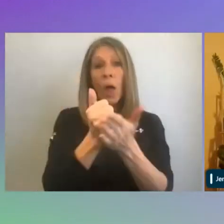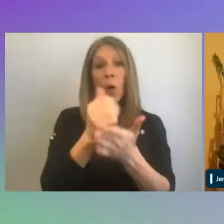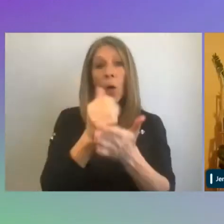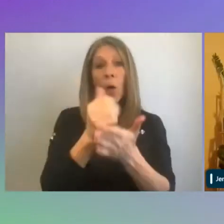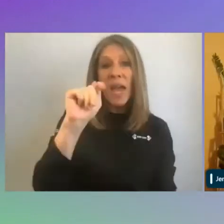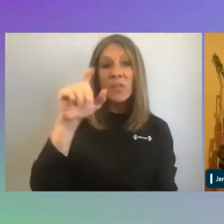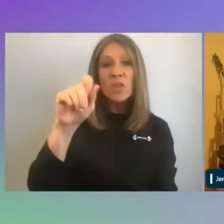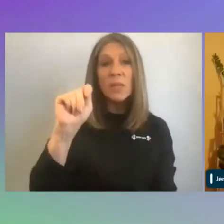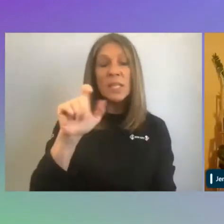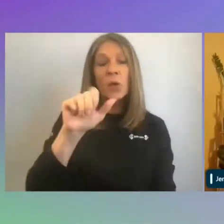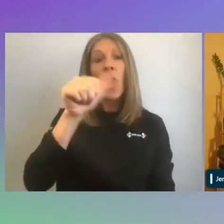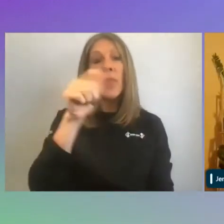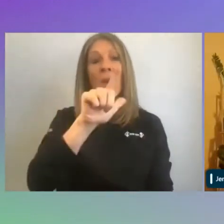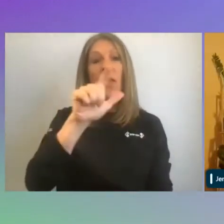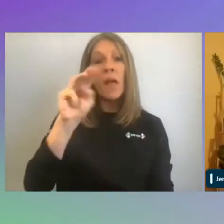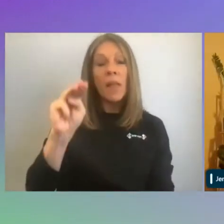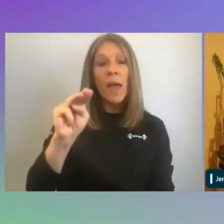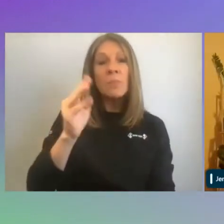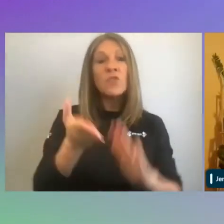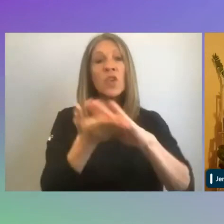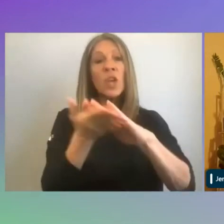other LLM generated content?